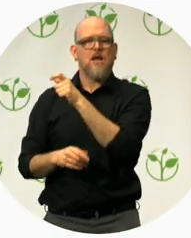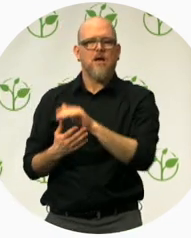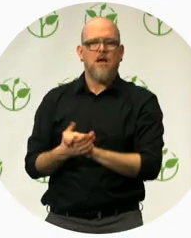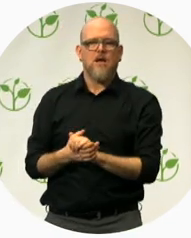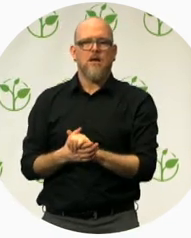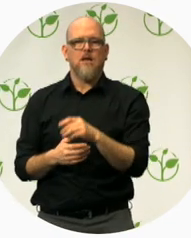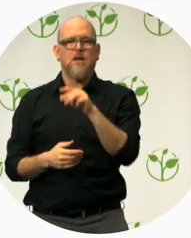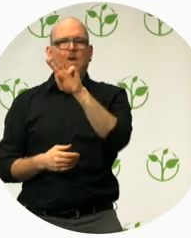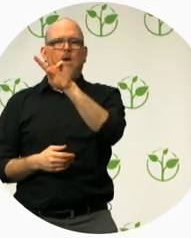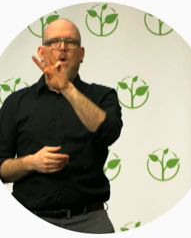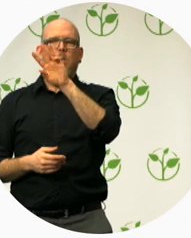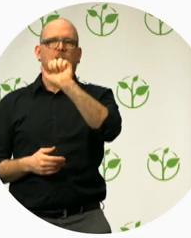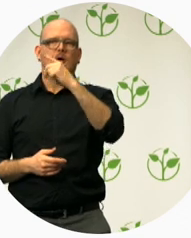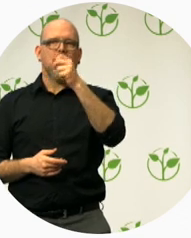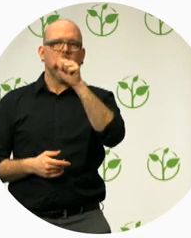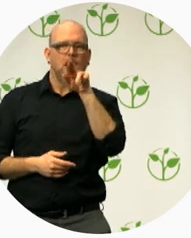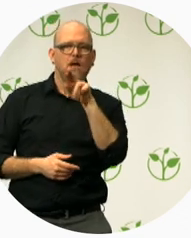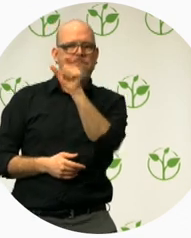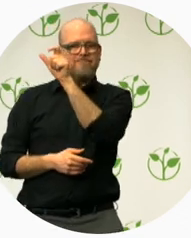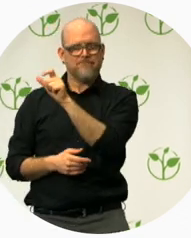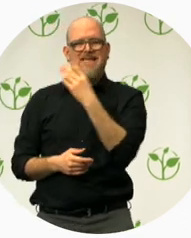at 4:30 and enjoy the rest of your day.